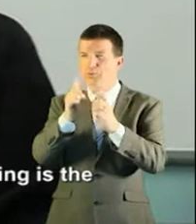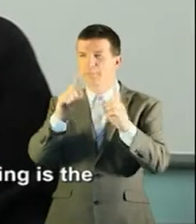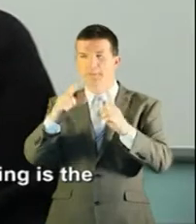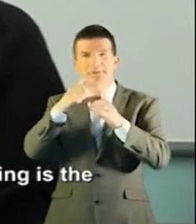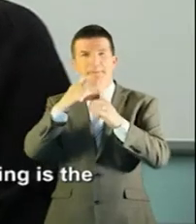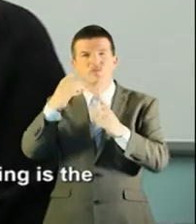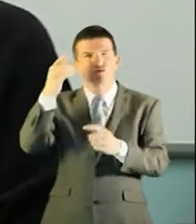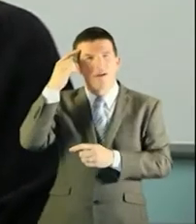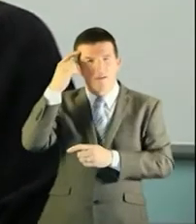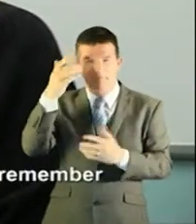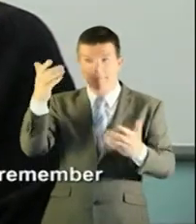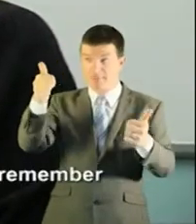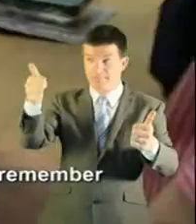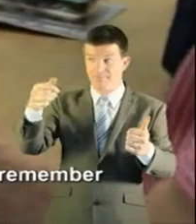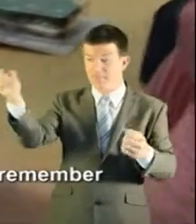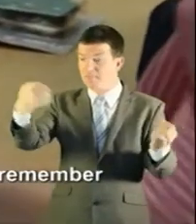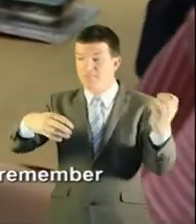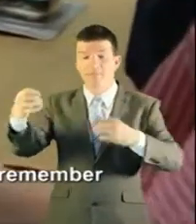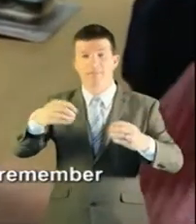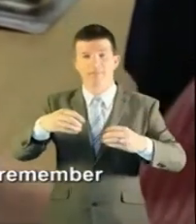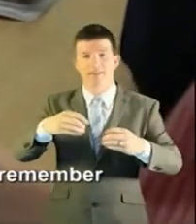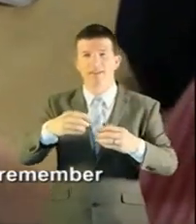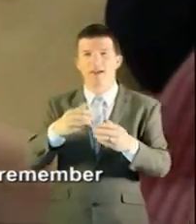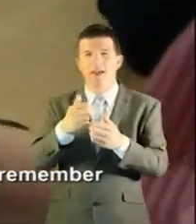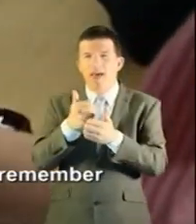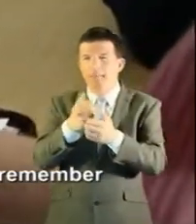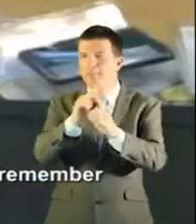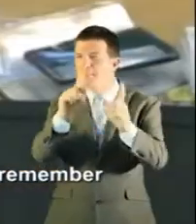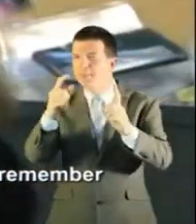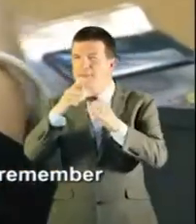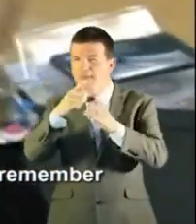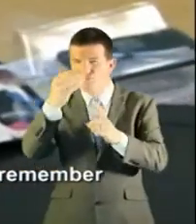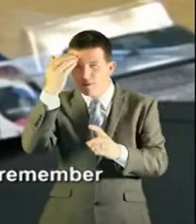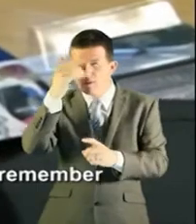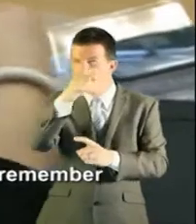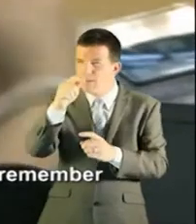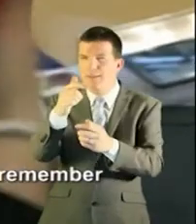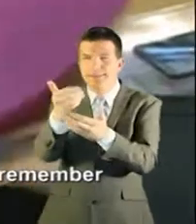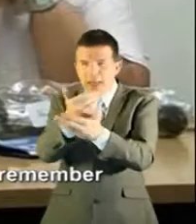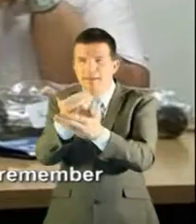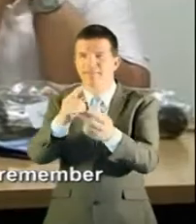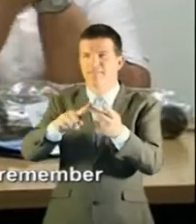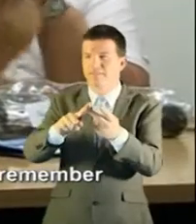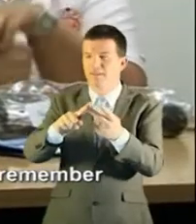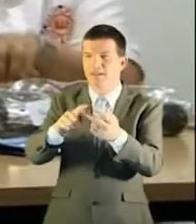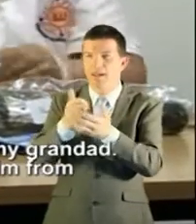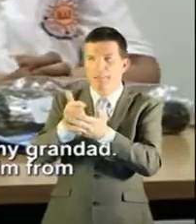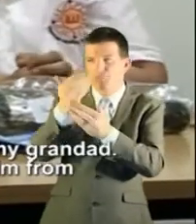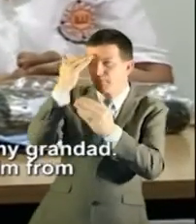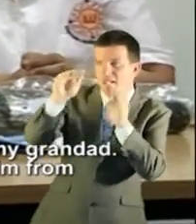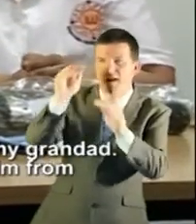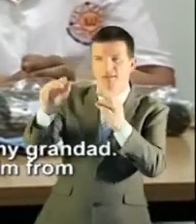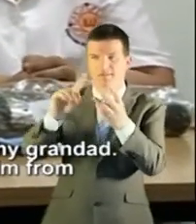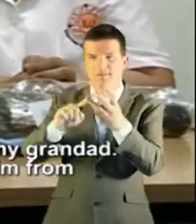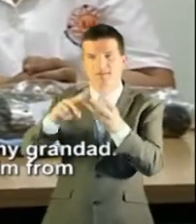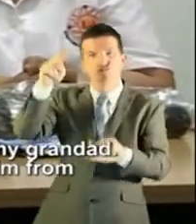people with dementia. So it's things that can help people keep them safe, maybe help them remember to do things, and reduce risks, really. I think this